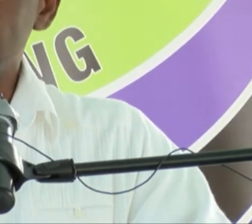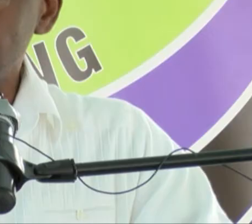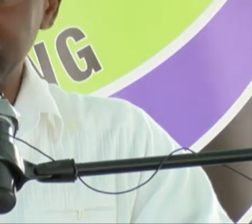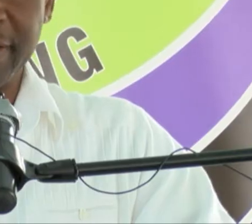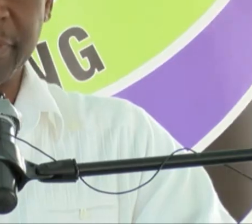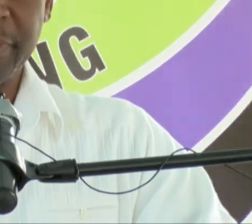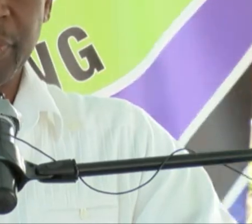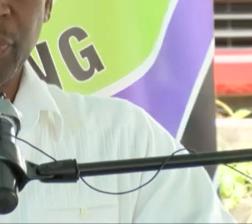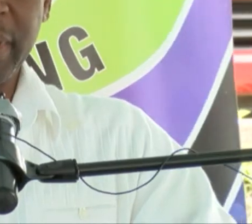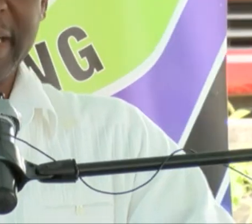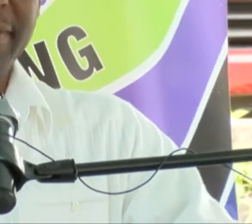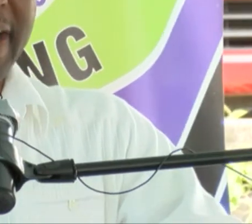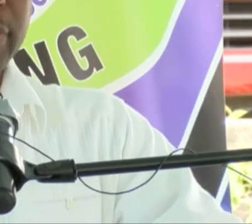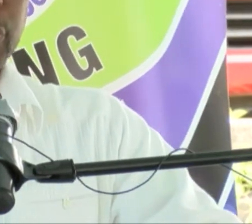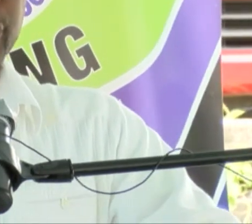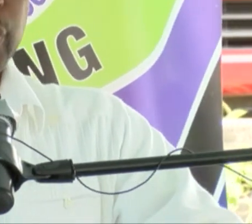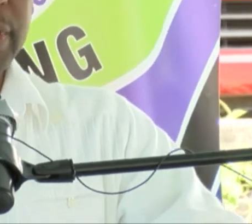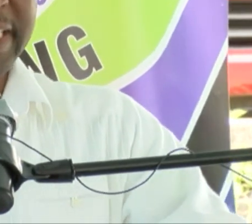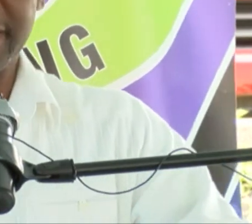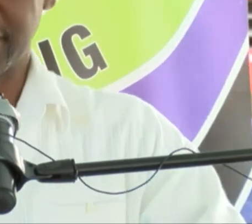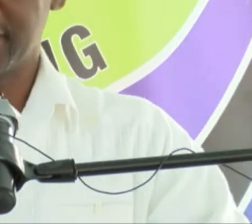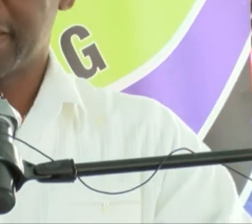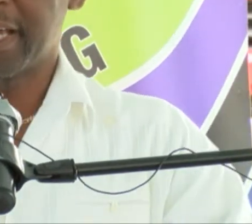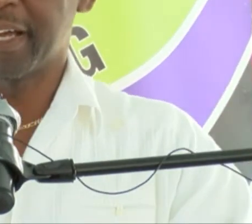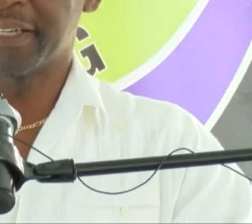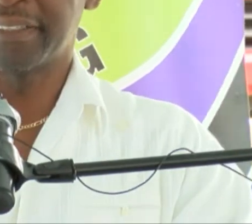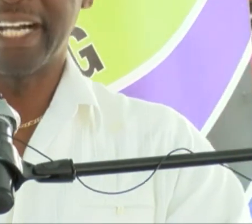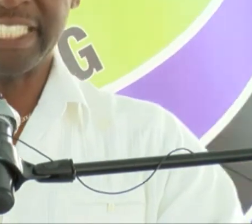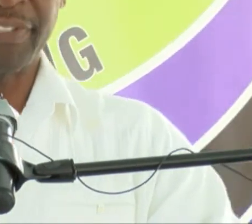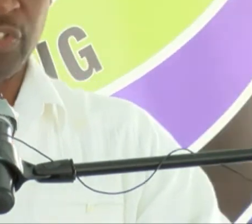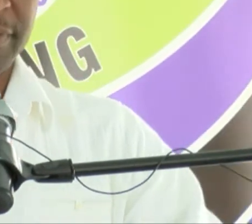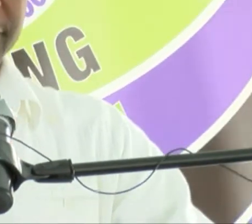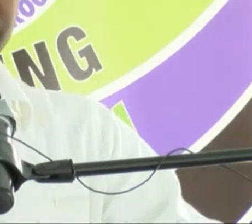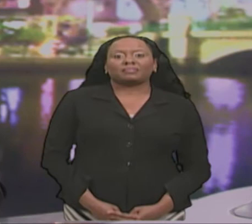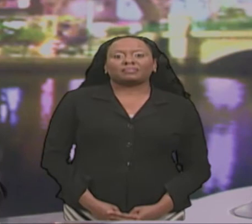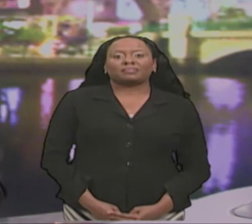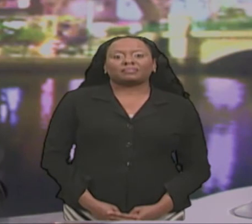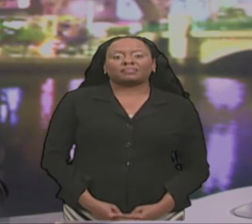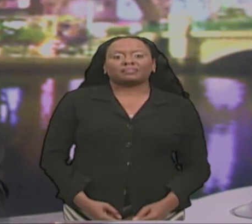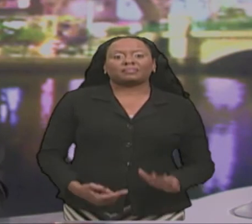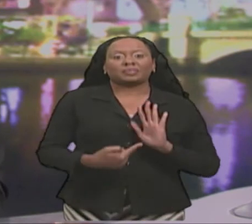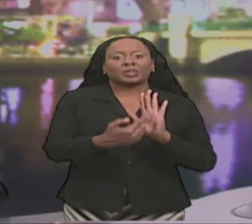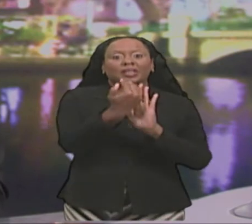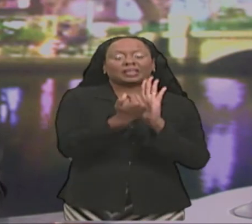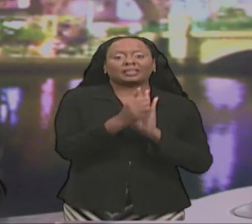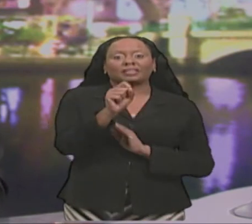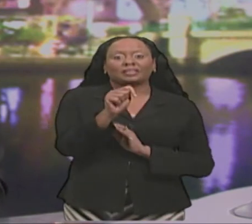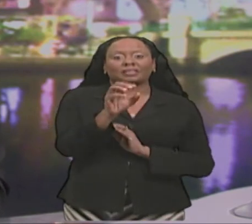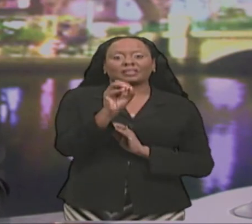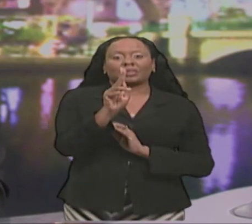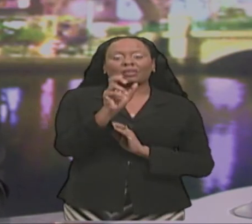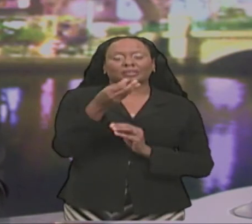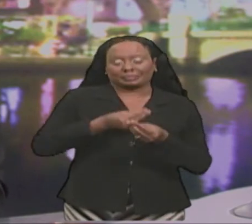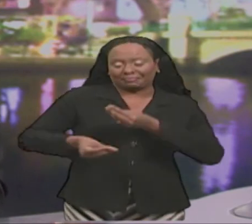that at the community level we can have avenues for early talent identification. Time now to take a look at how